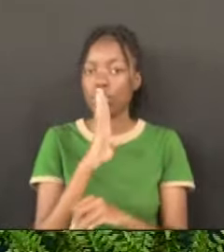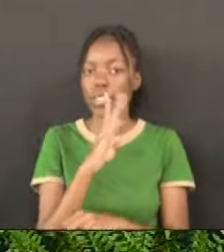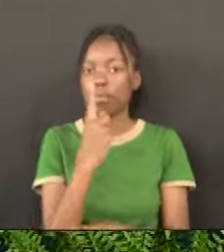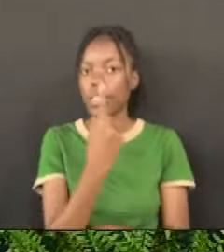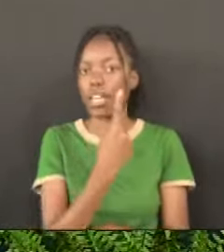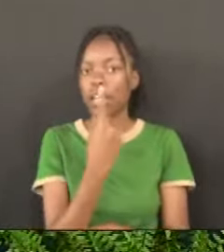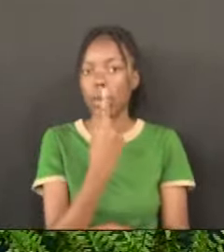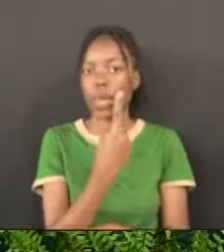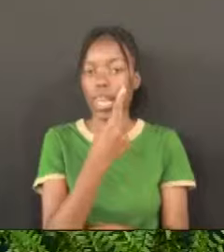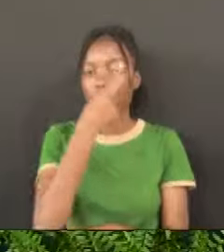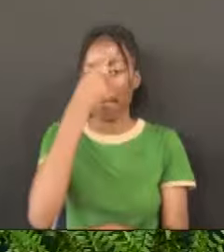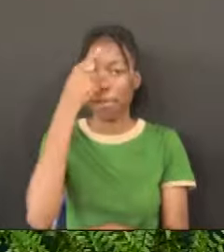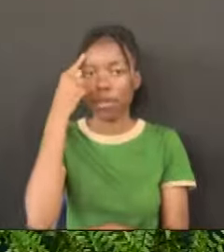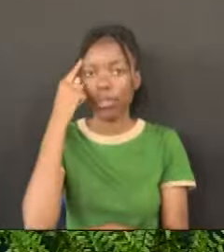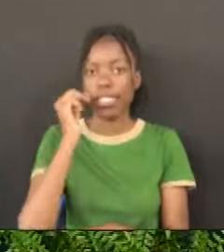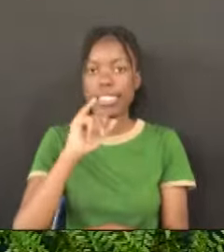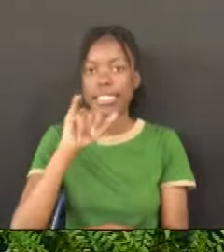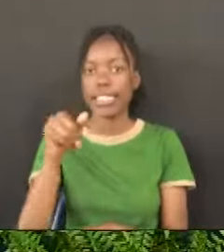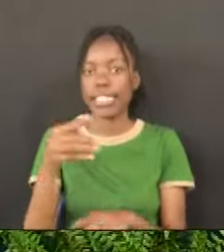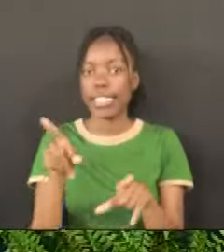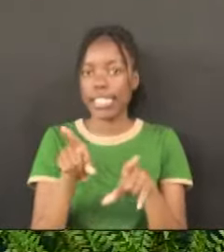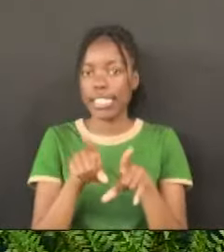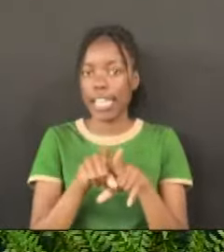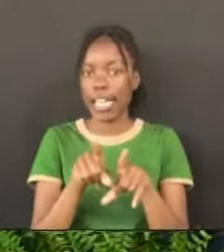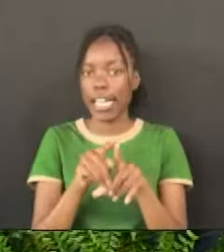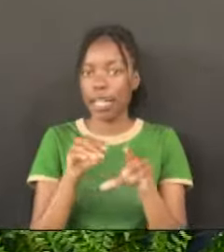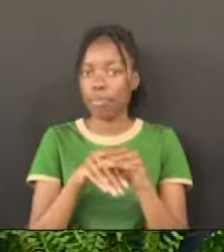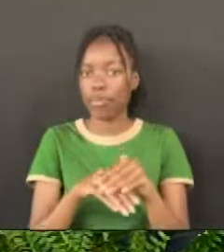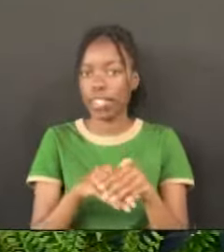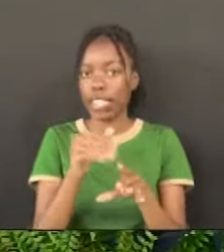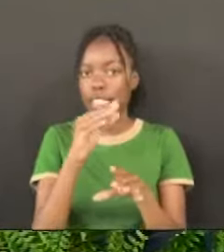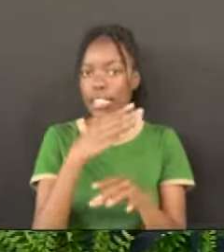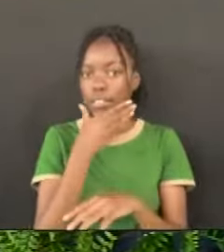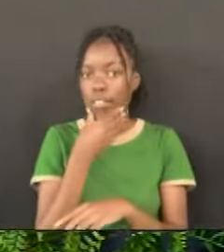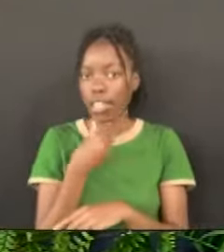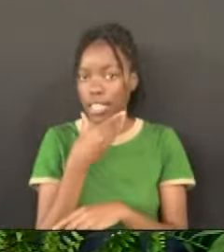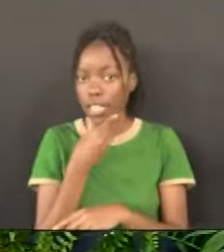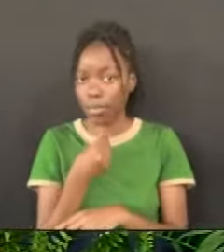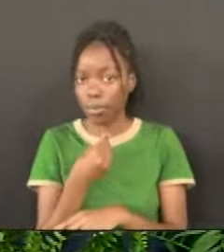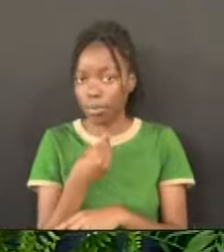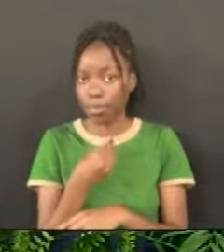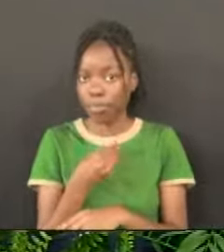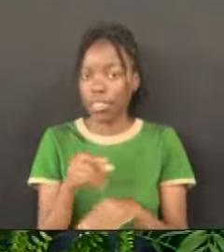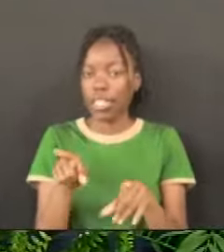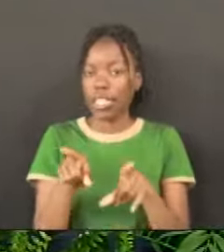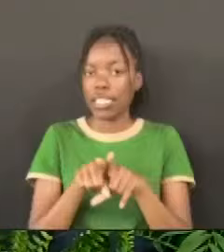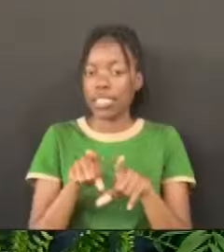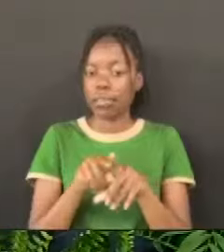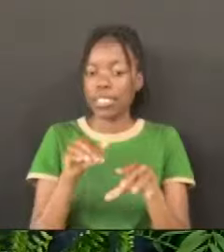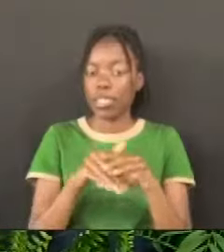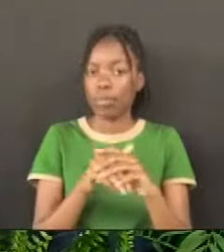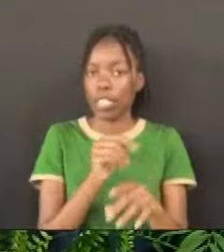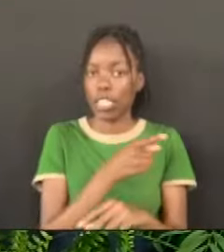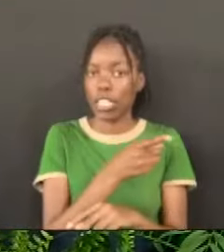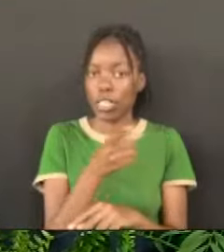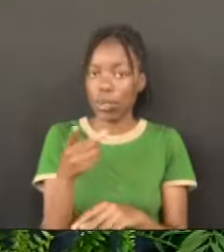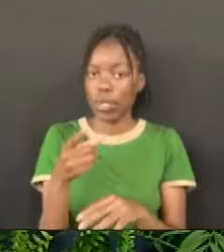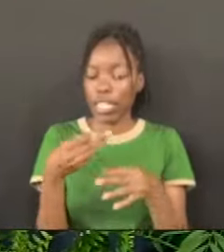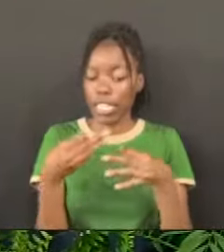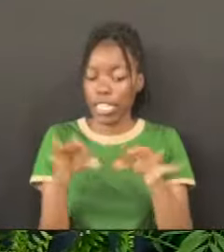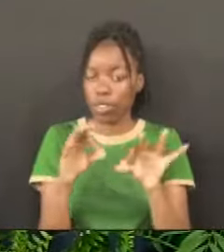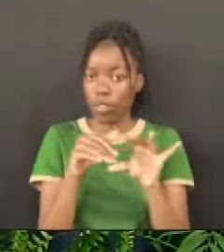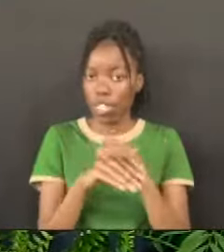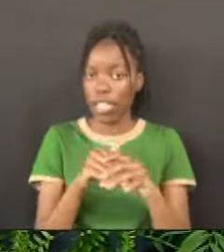alone, because just as I am in the Father and I am in you, and if you are in me,